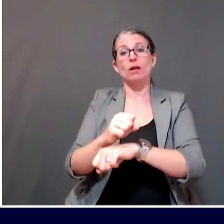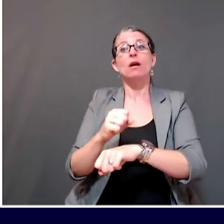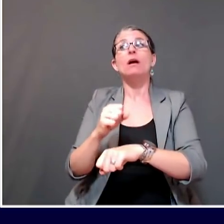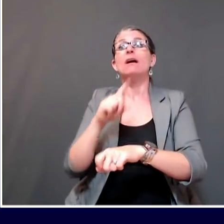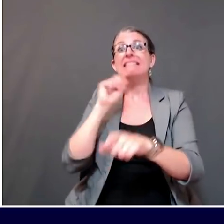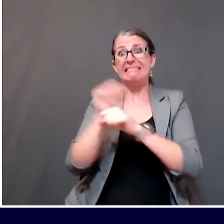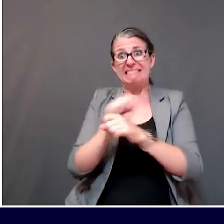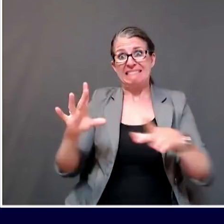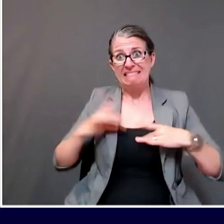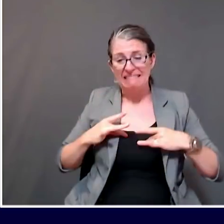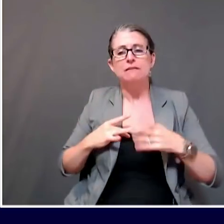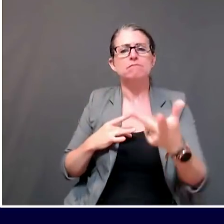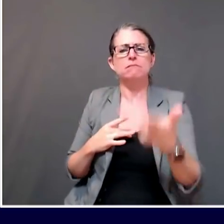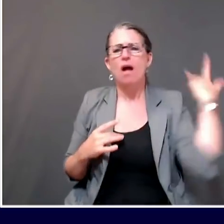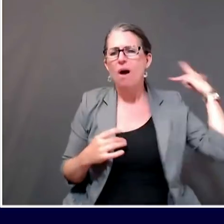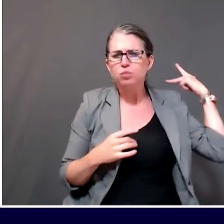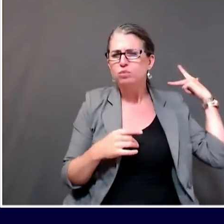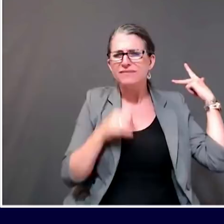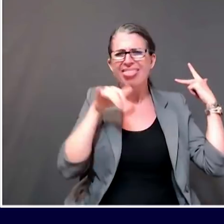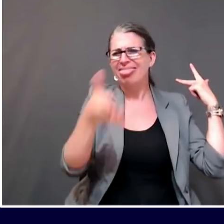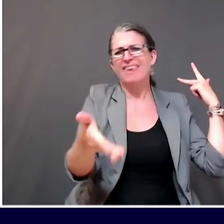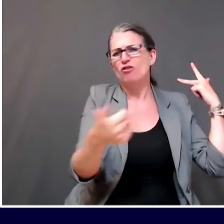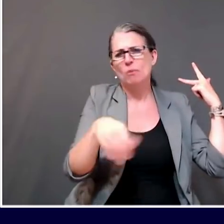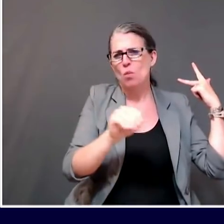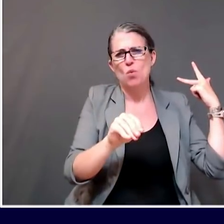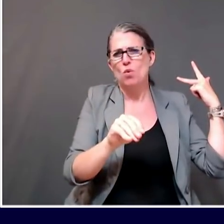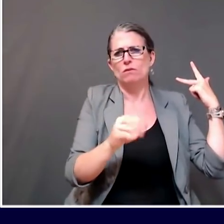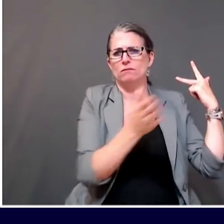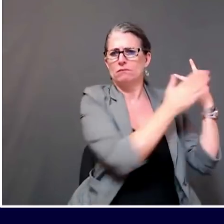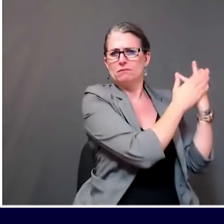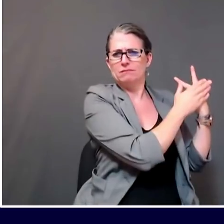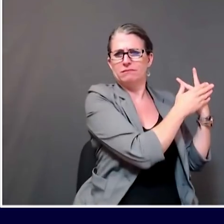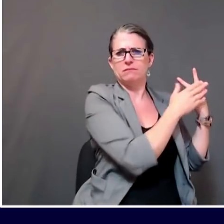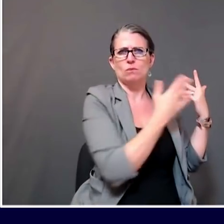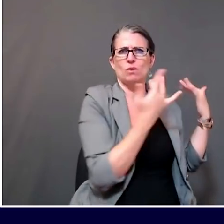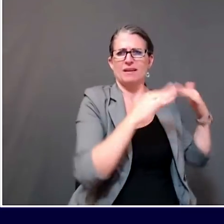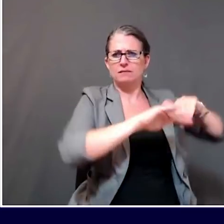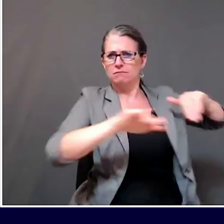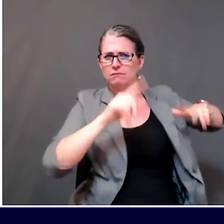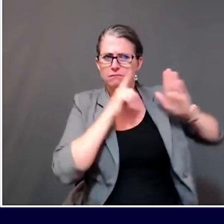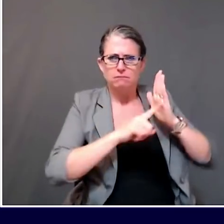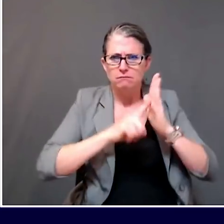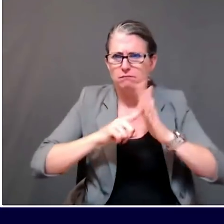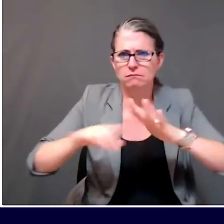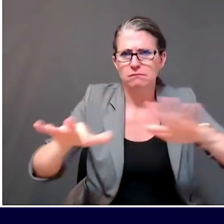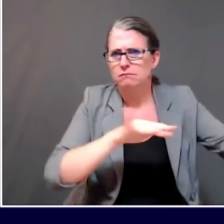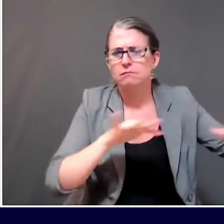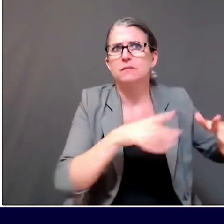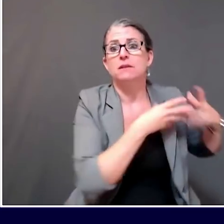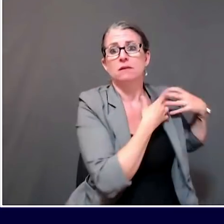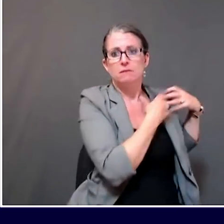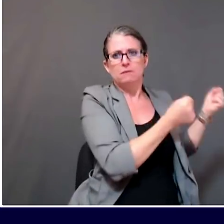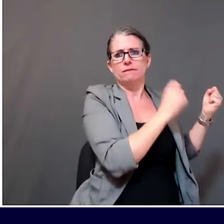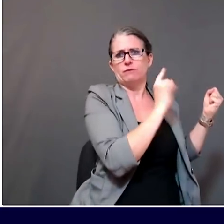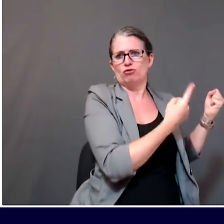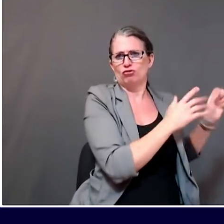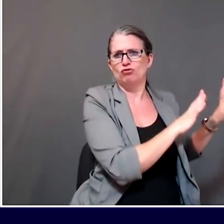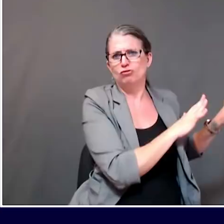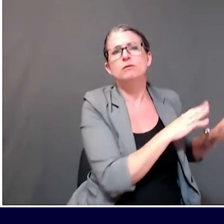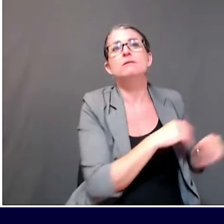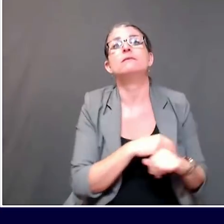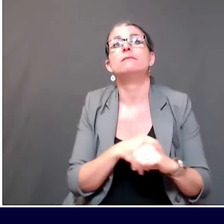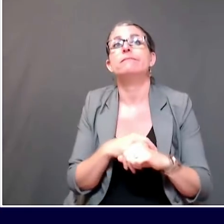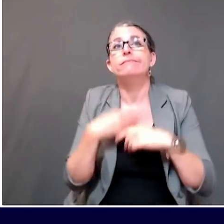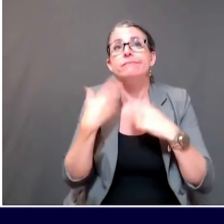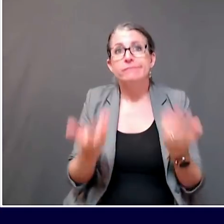of Walmart. So if folks, the general rule still applies, which is if you're going out, please make sure you're wearing a